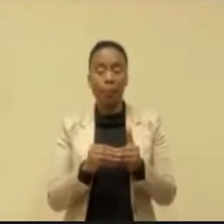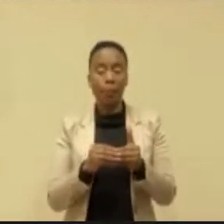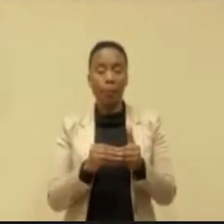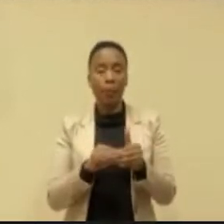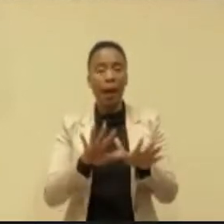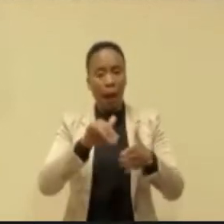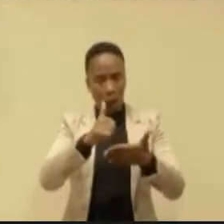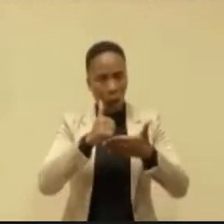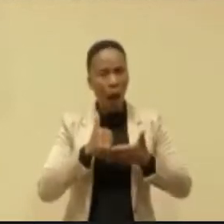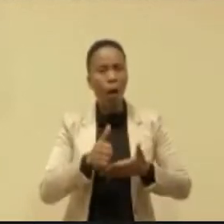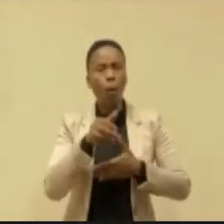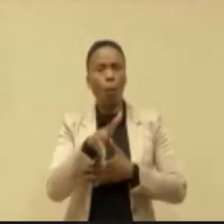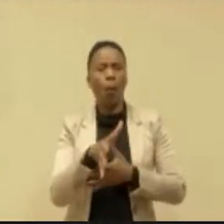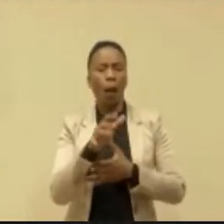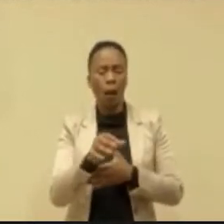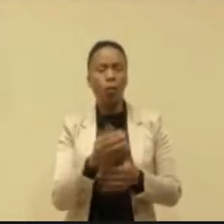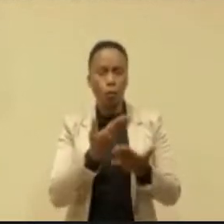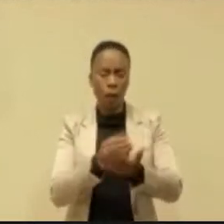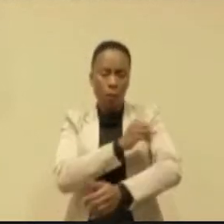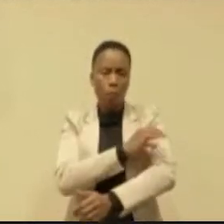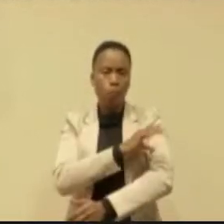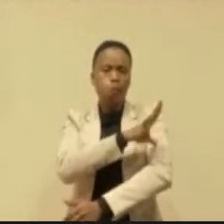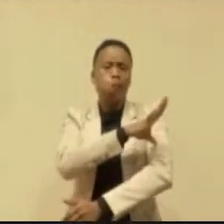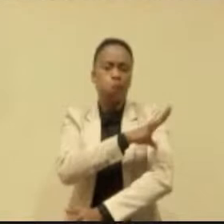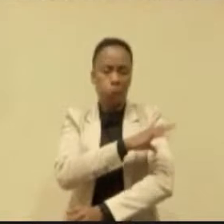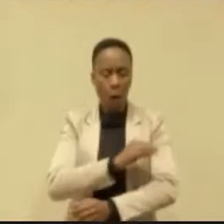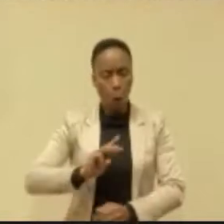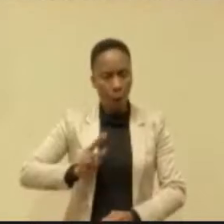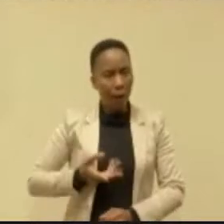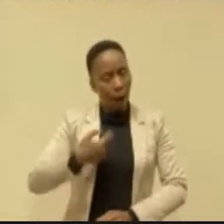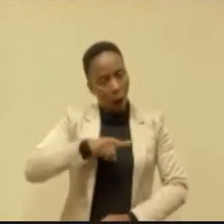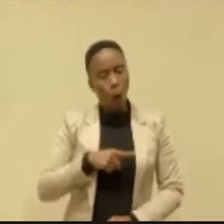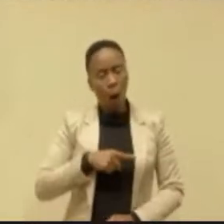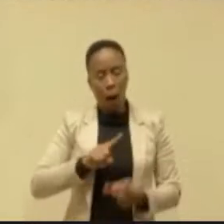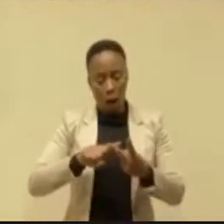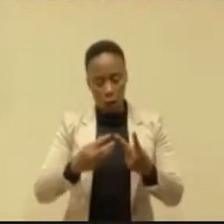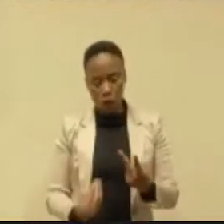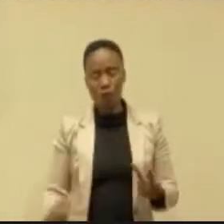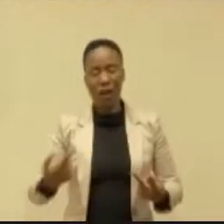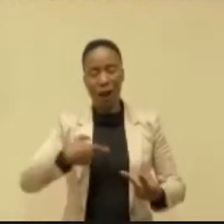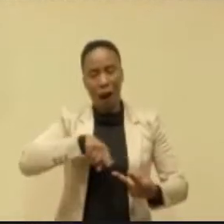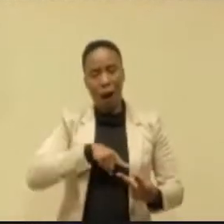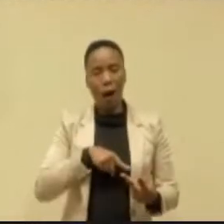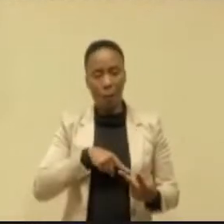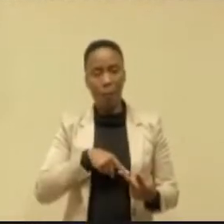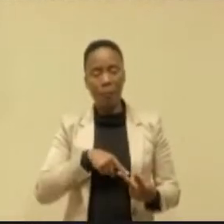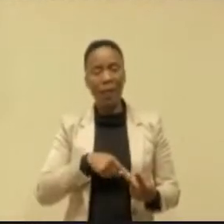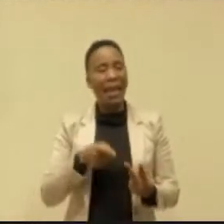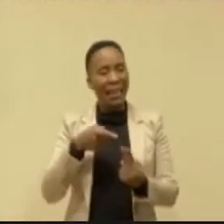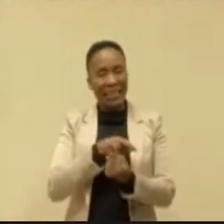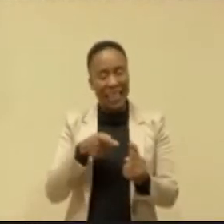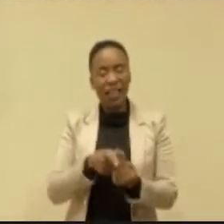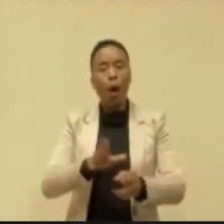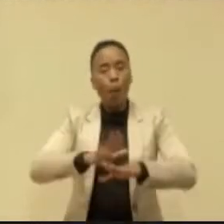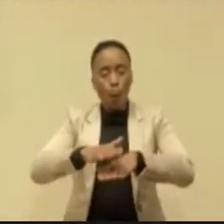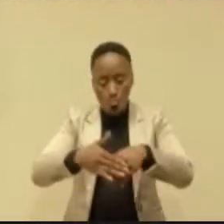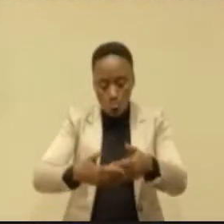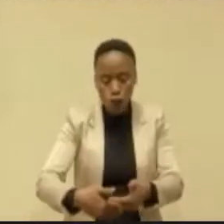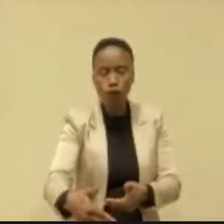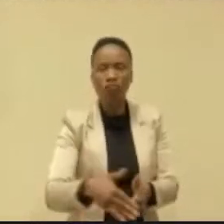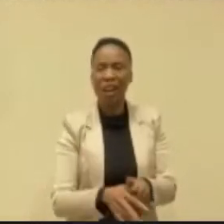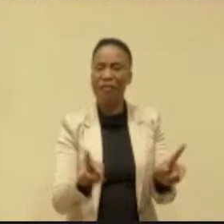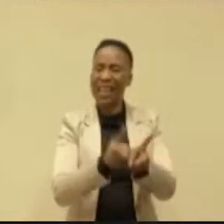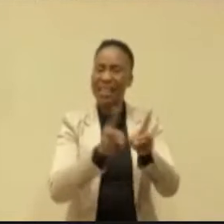assist to empower our women and children not to be further victimized